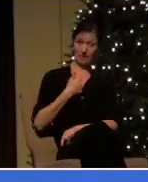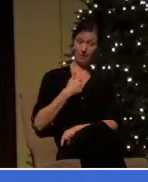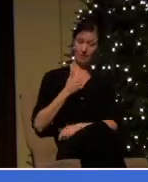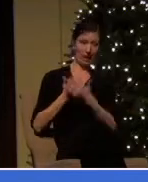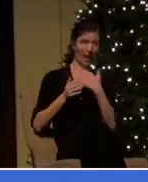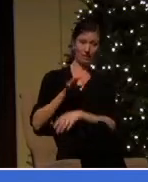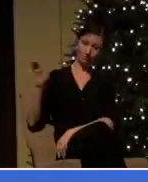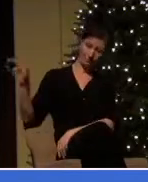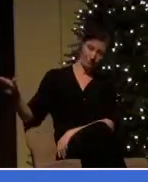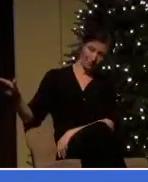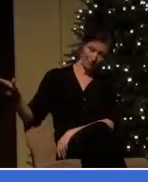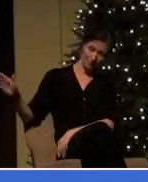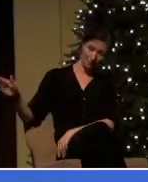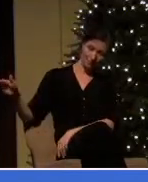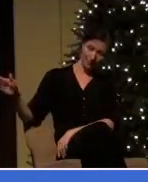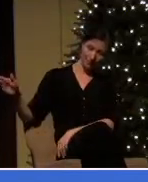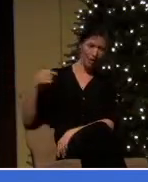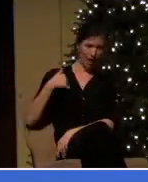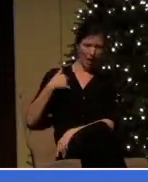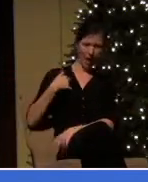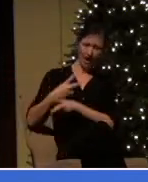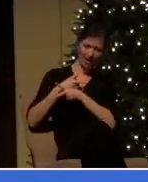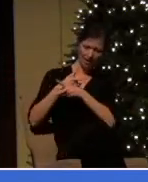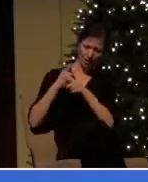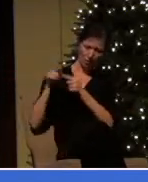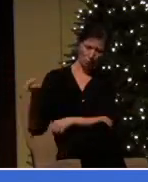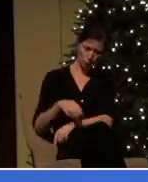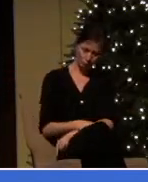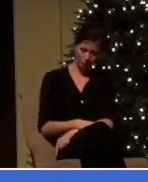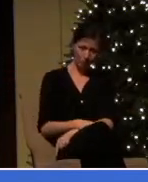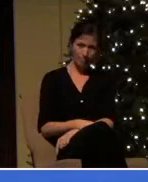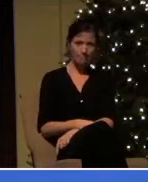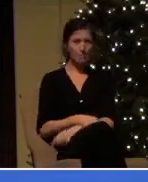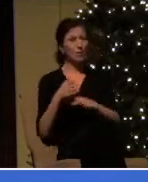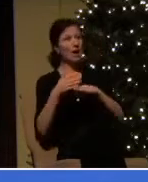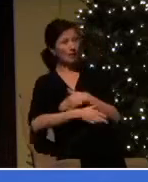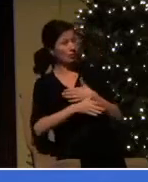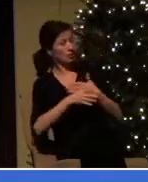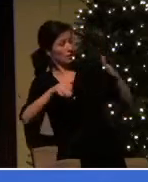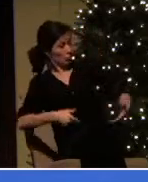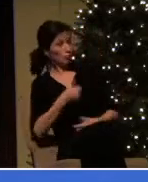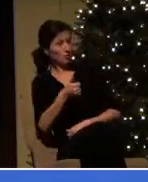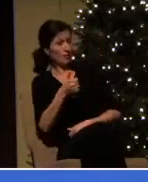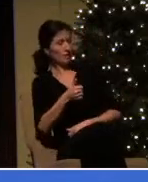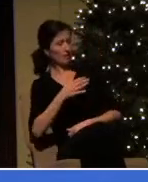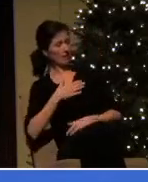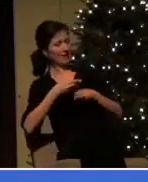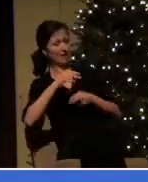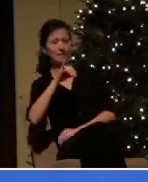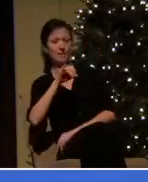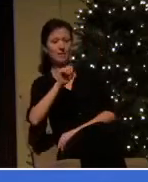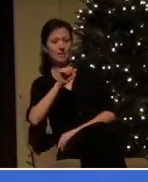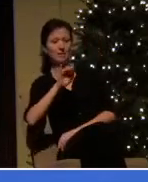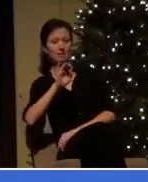to comfort her and said, "I care." After introducing herself as Isabel, she whimpered, "Ever